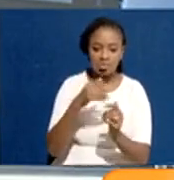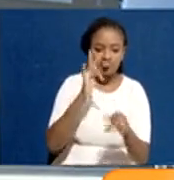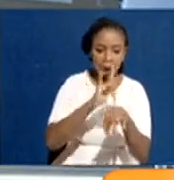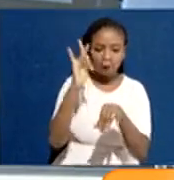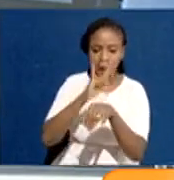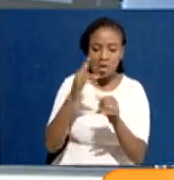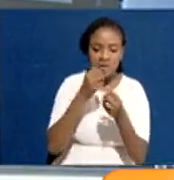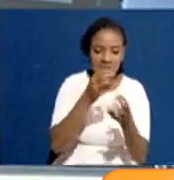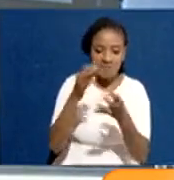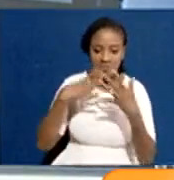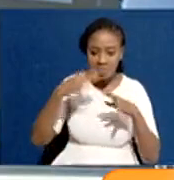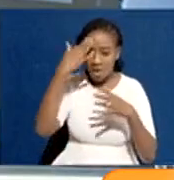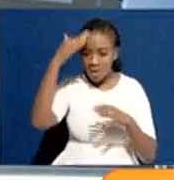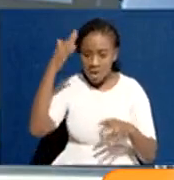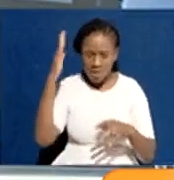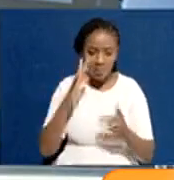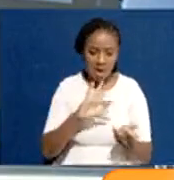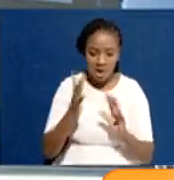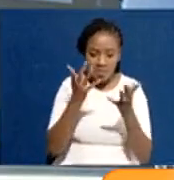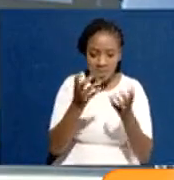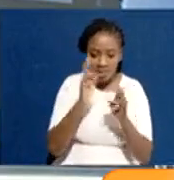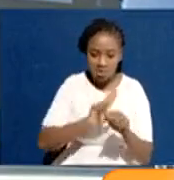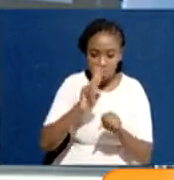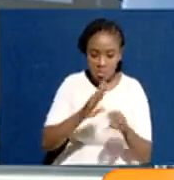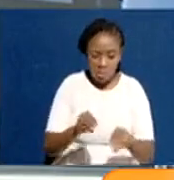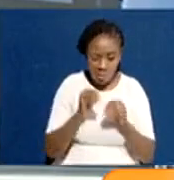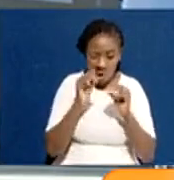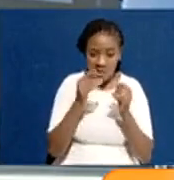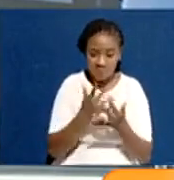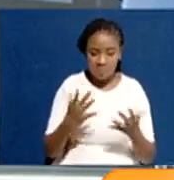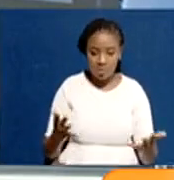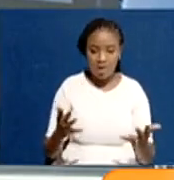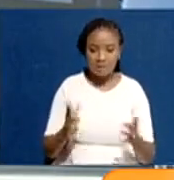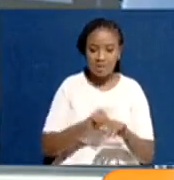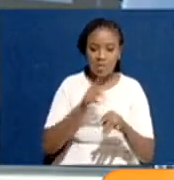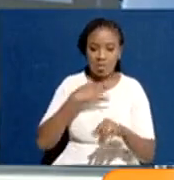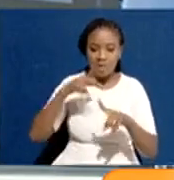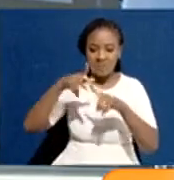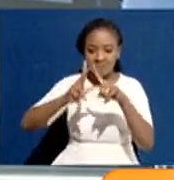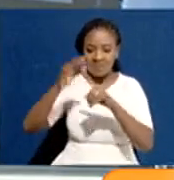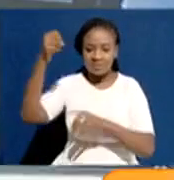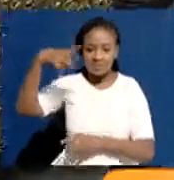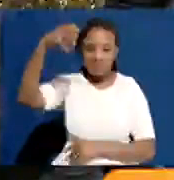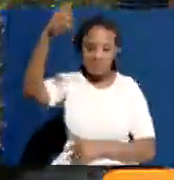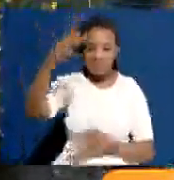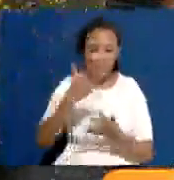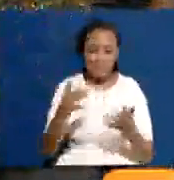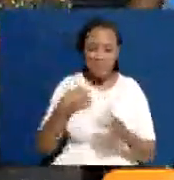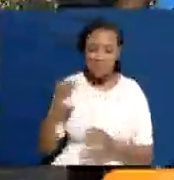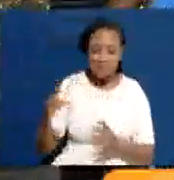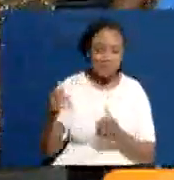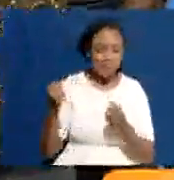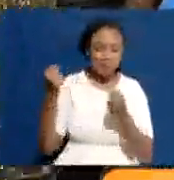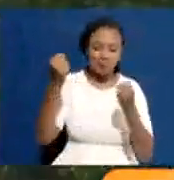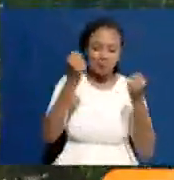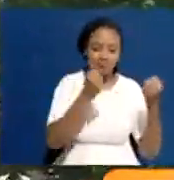owners and property developers on the need to use quality products during electrical installation. The caravan that traversed Migori, Awendo,